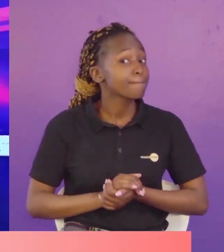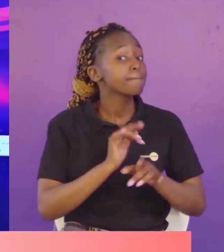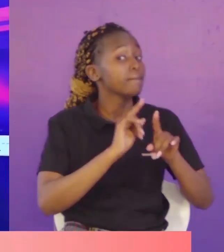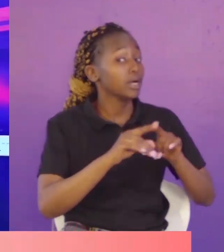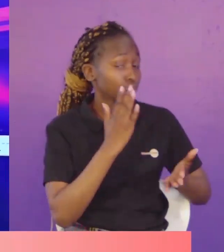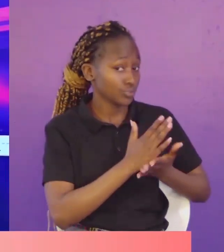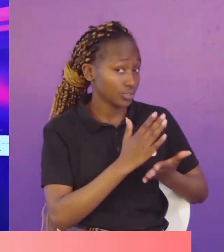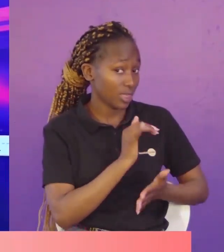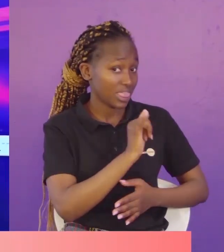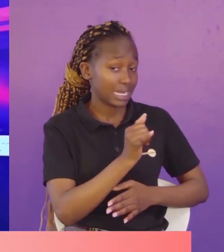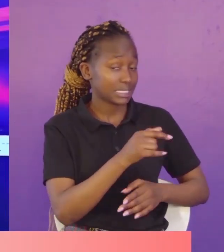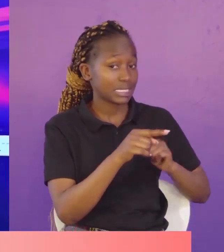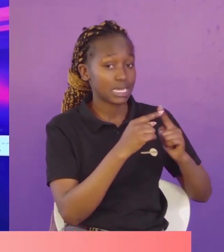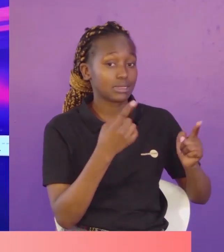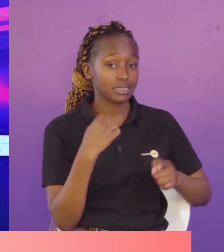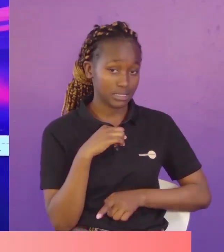is the